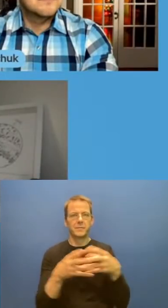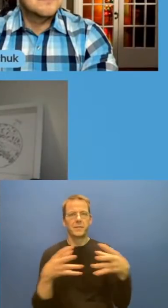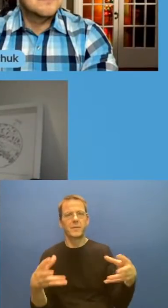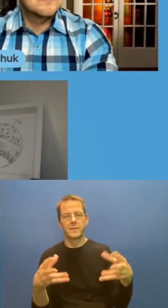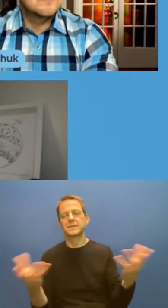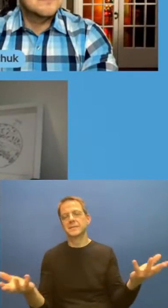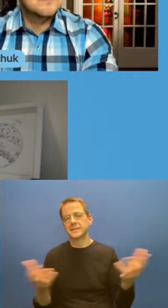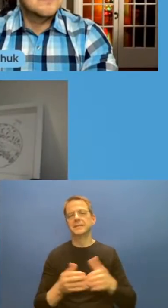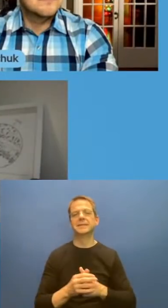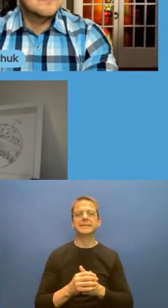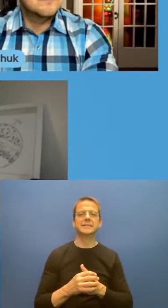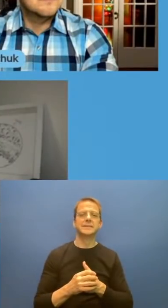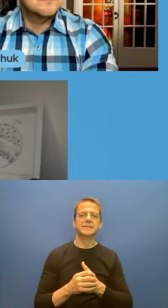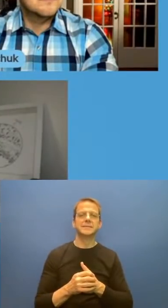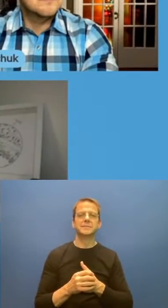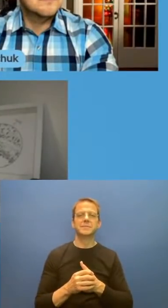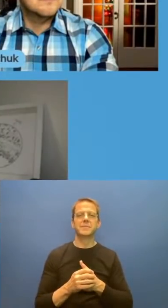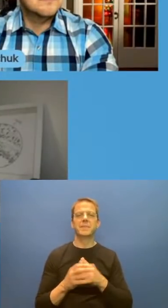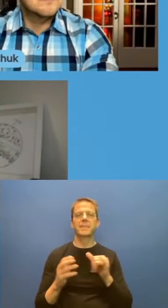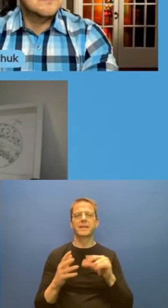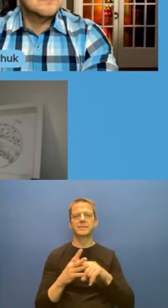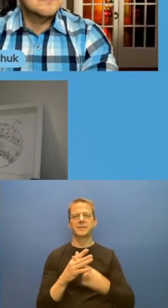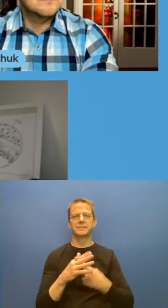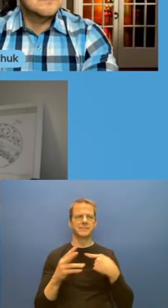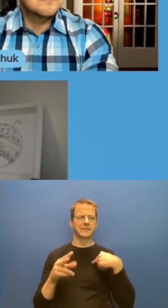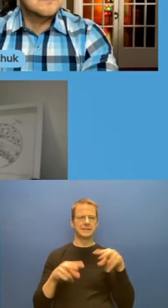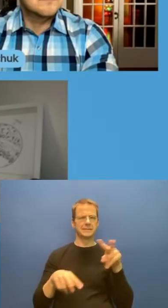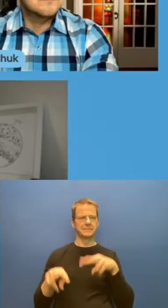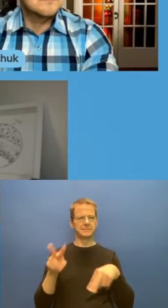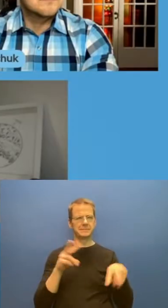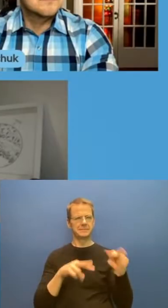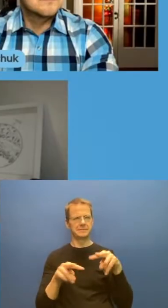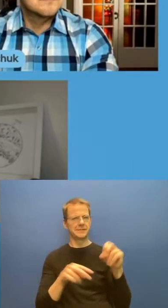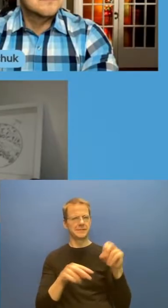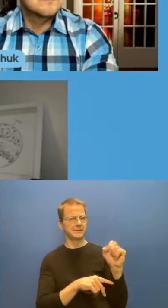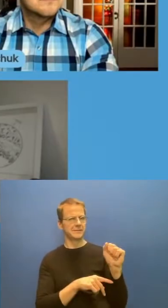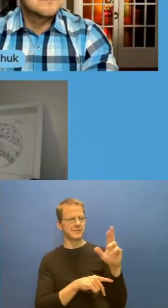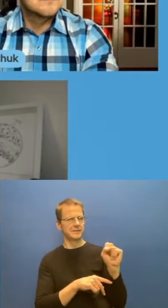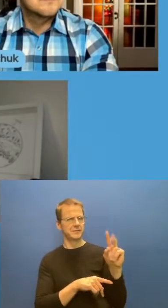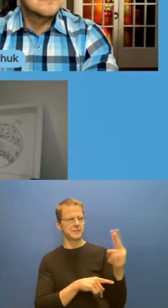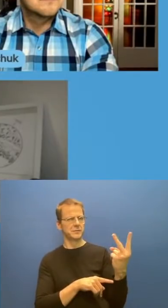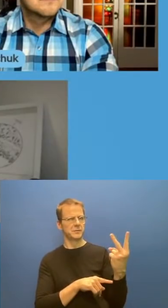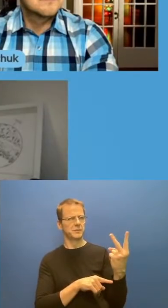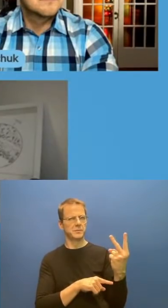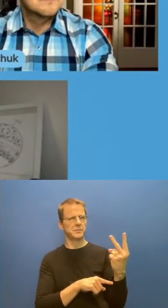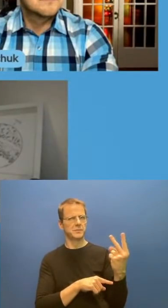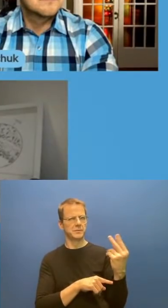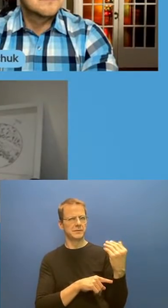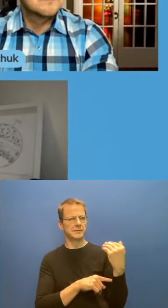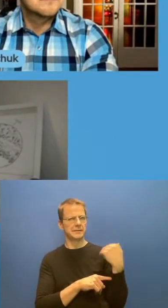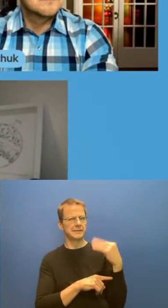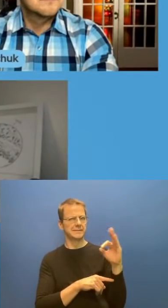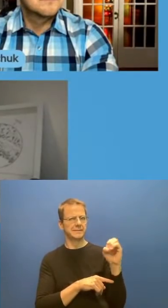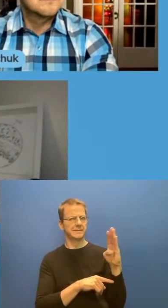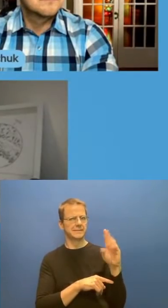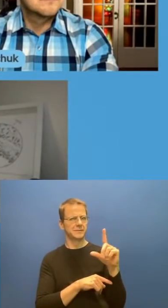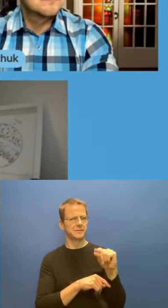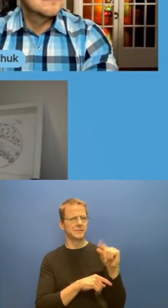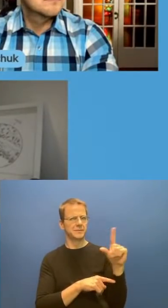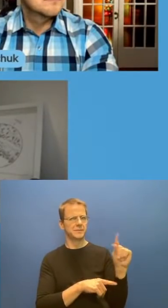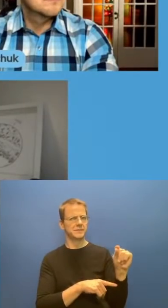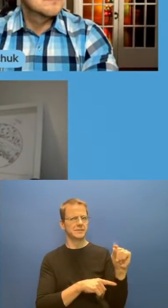SARS-2 in February 2020. So since February 2020, I'm looking at the dynamics of its growth